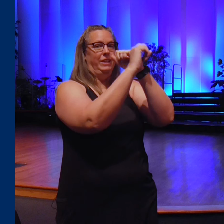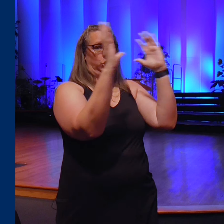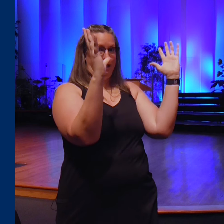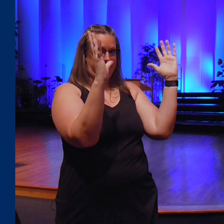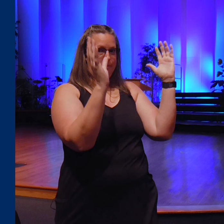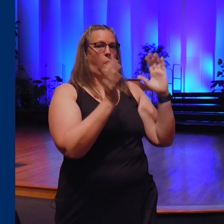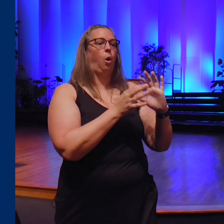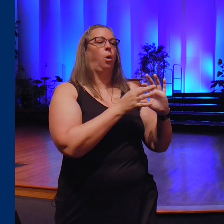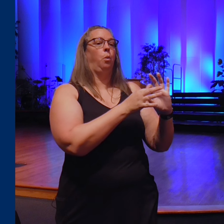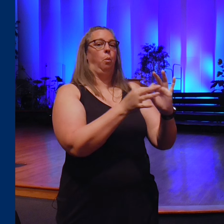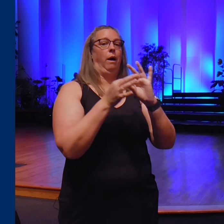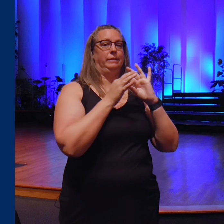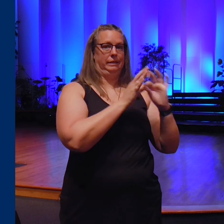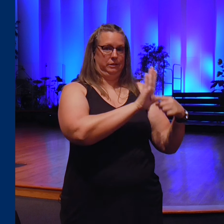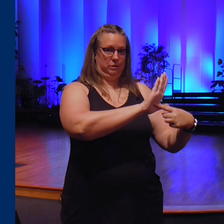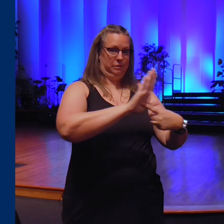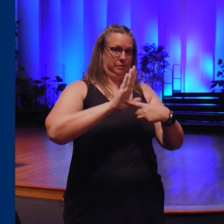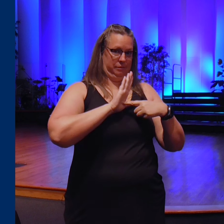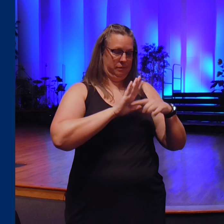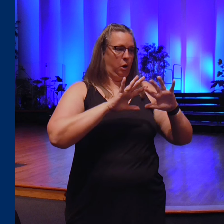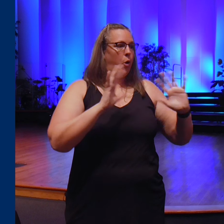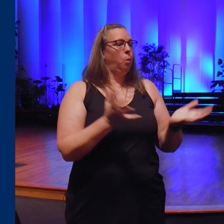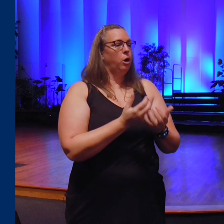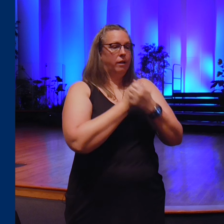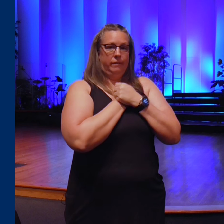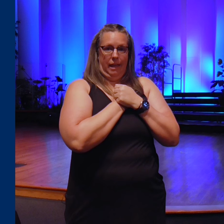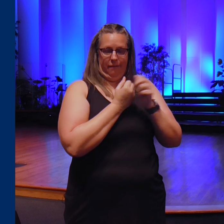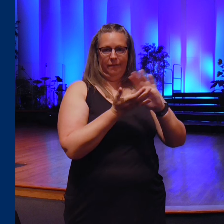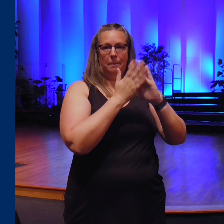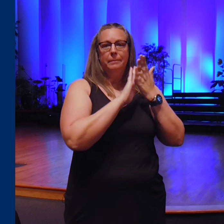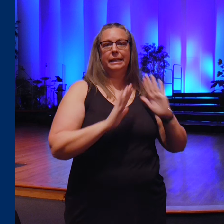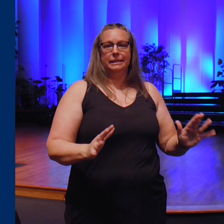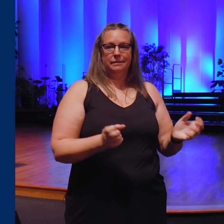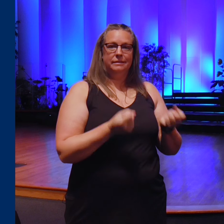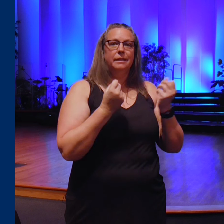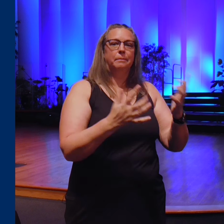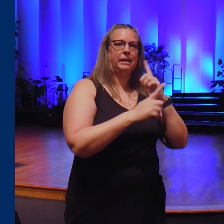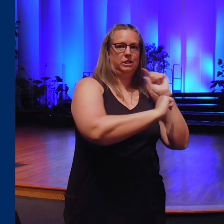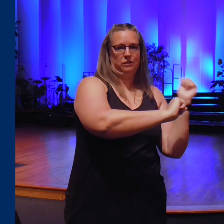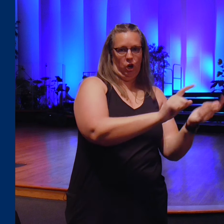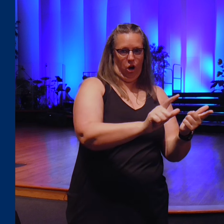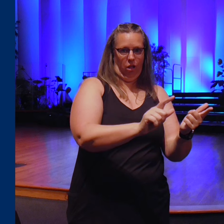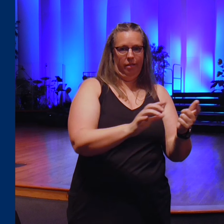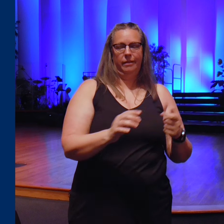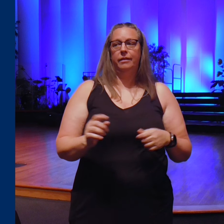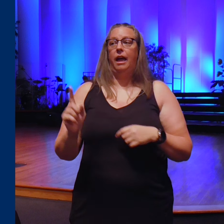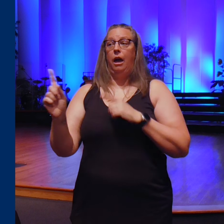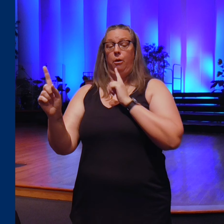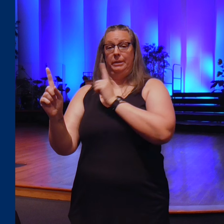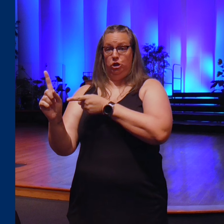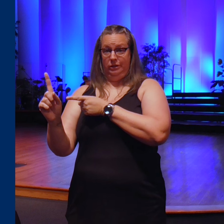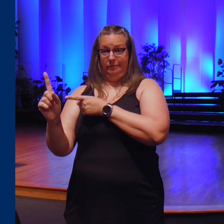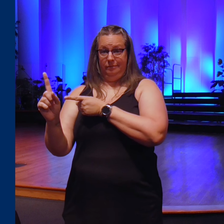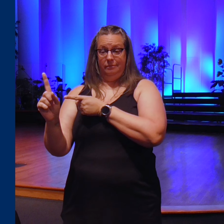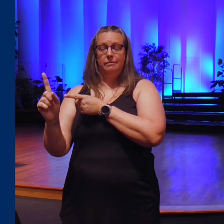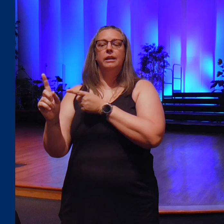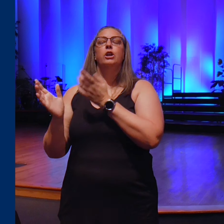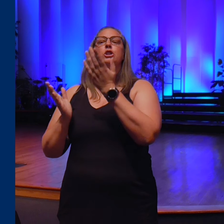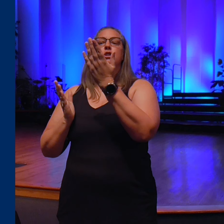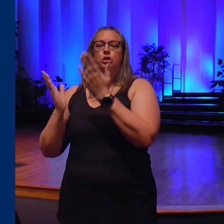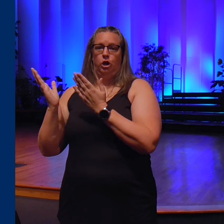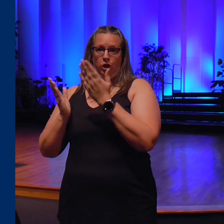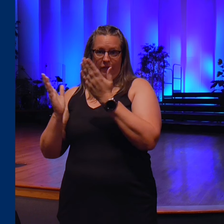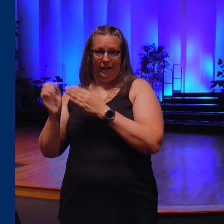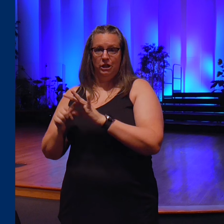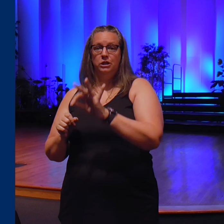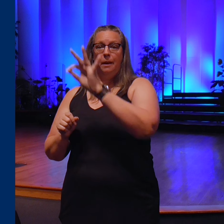vision, oneness revealed, a world of love, peace, and abundance for all. And our mission, to